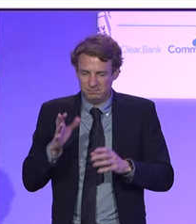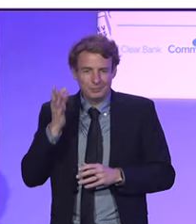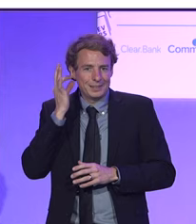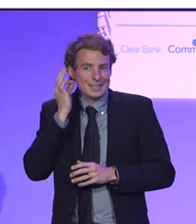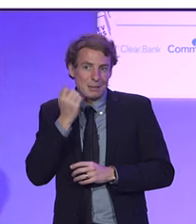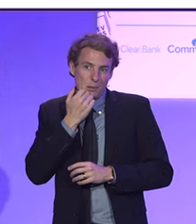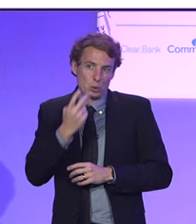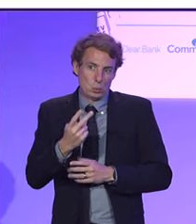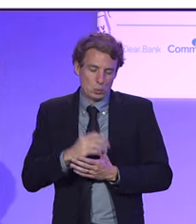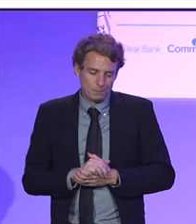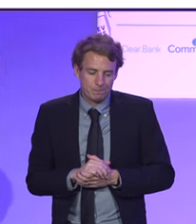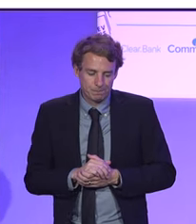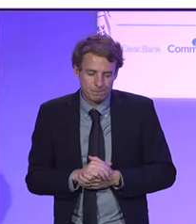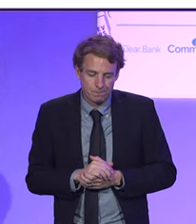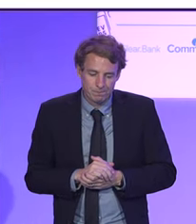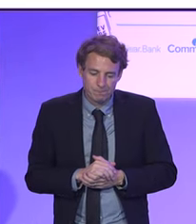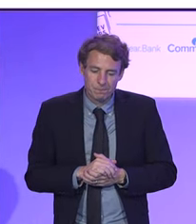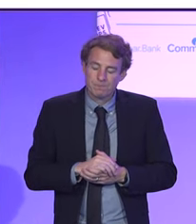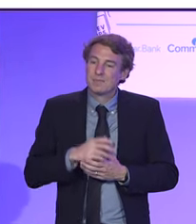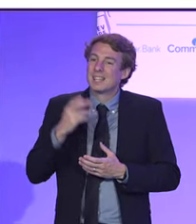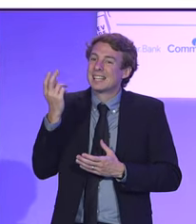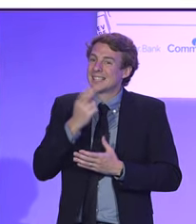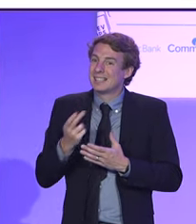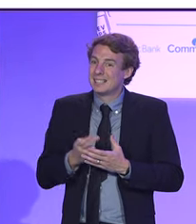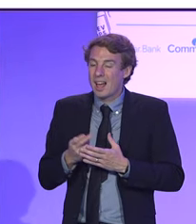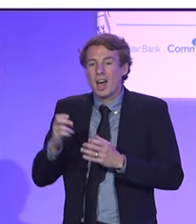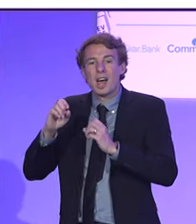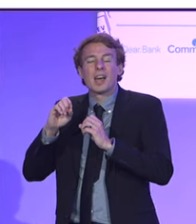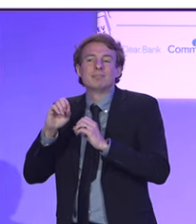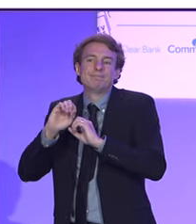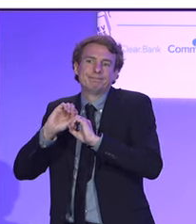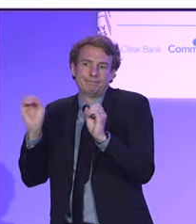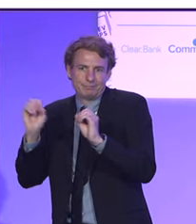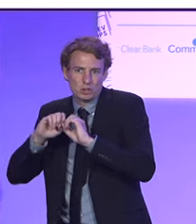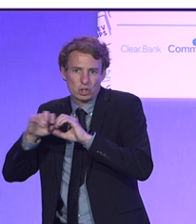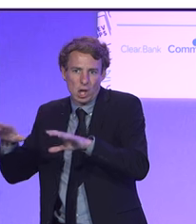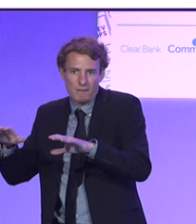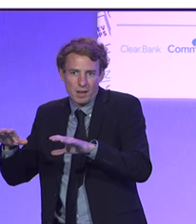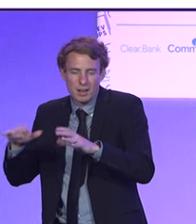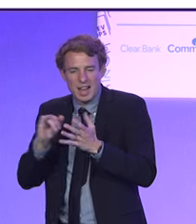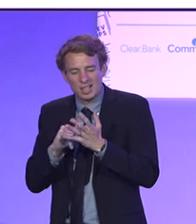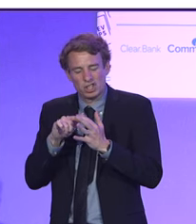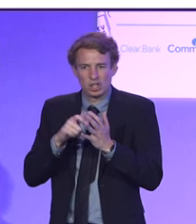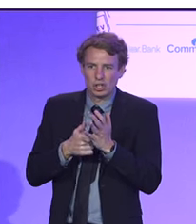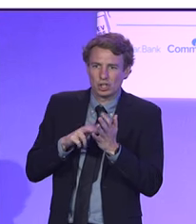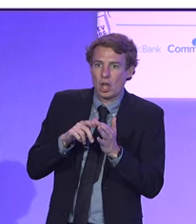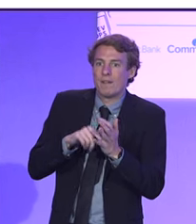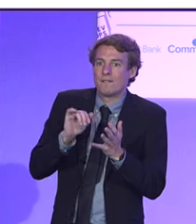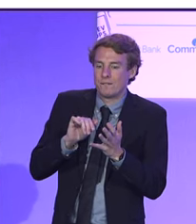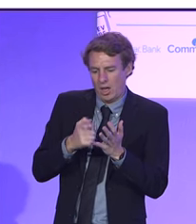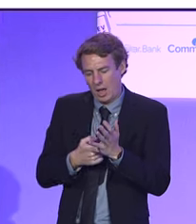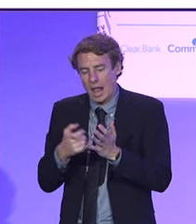serverless and event-driven architecture. If you're not familiar with the concept, serverless architecture is a way to build